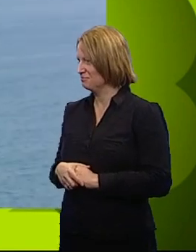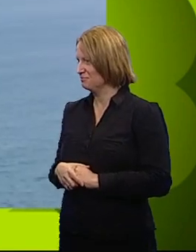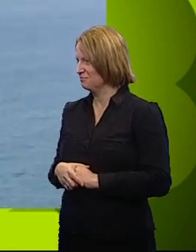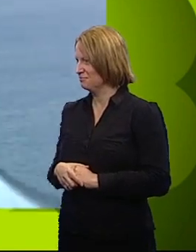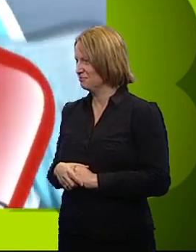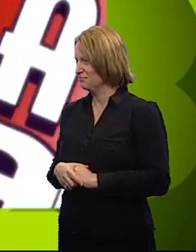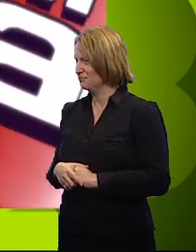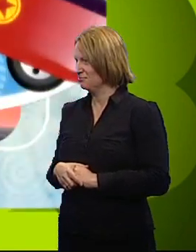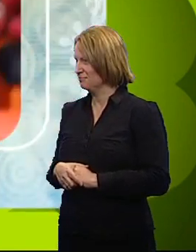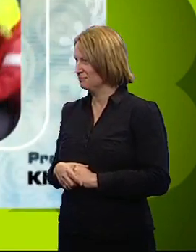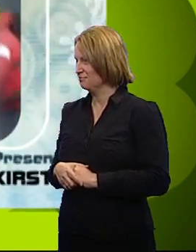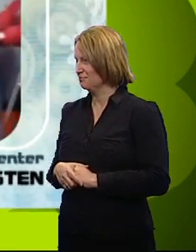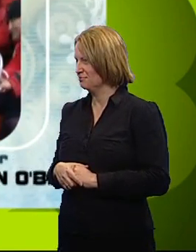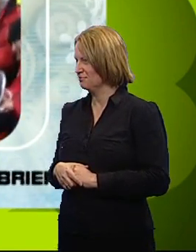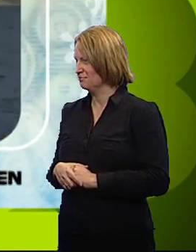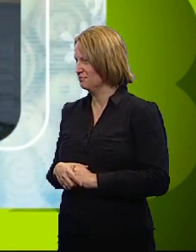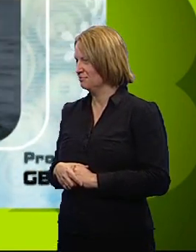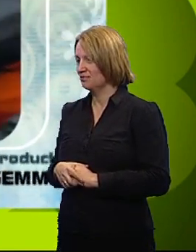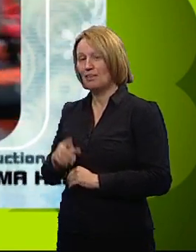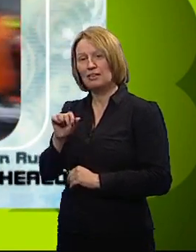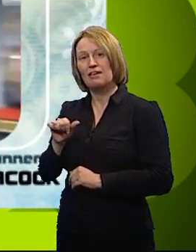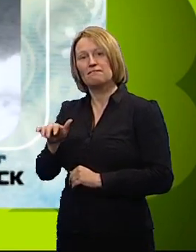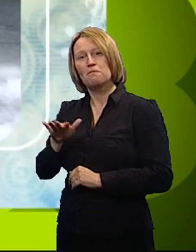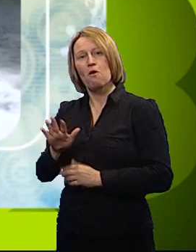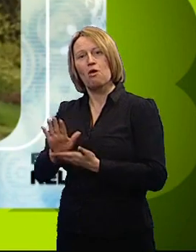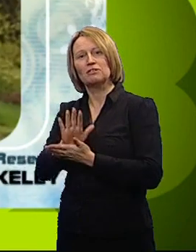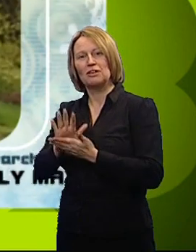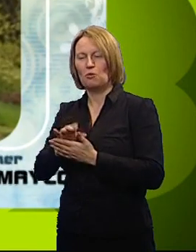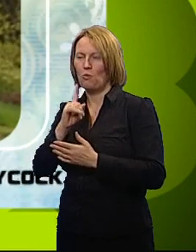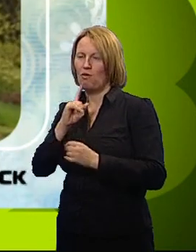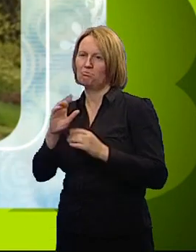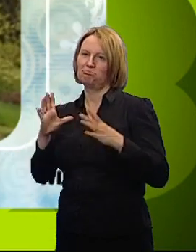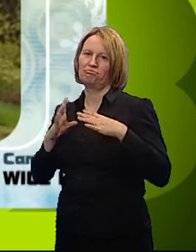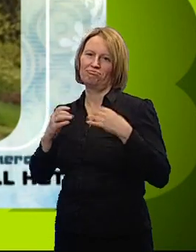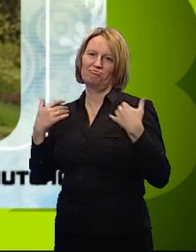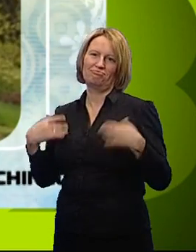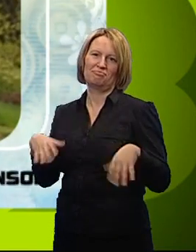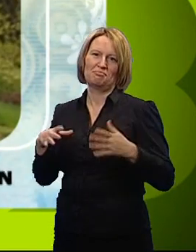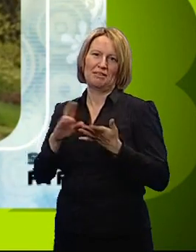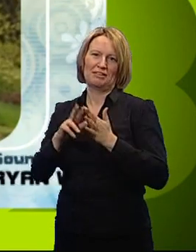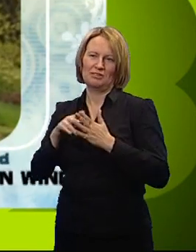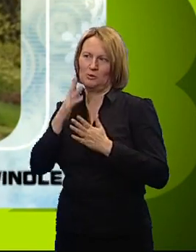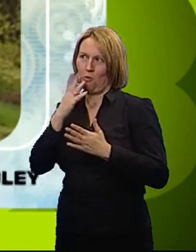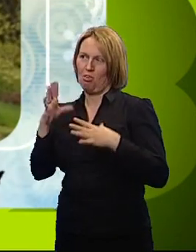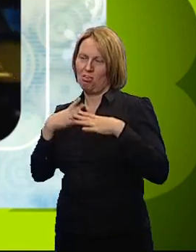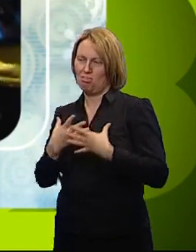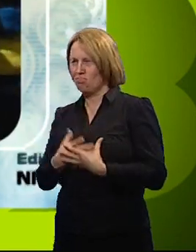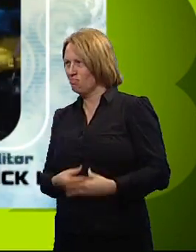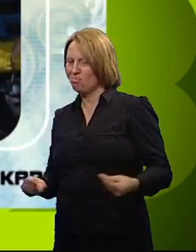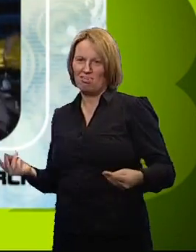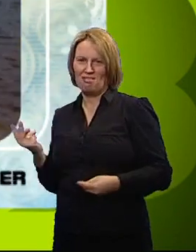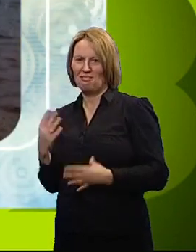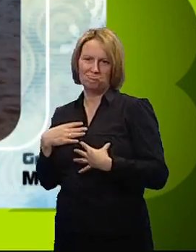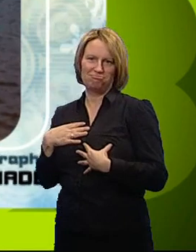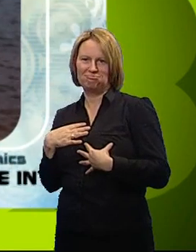at that. Fantastic. I think this break will change the next family holiday into just completely chilling out because Mum